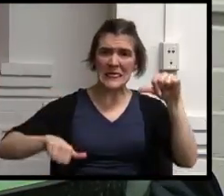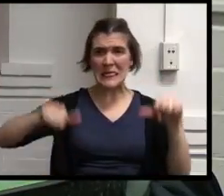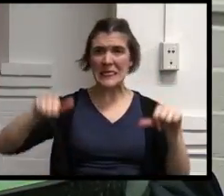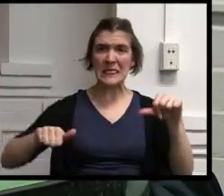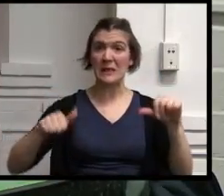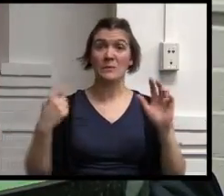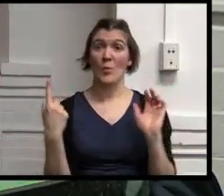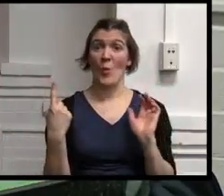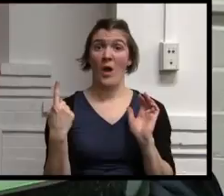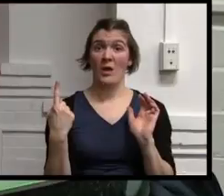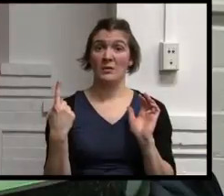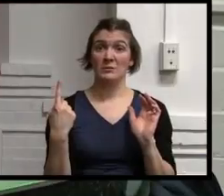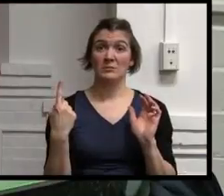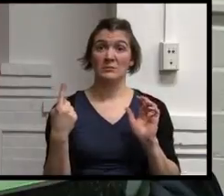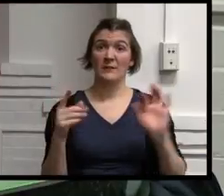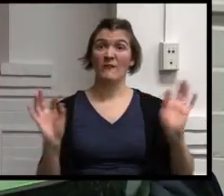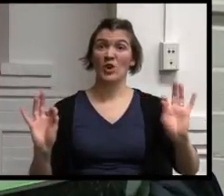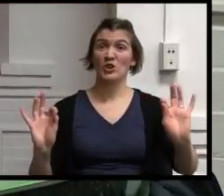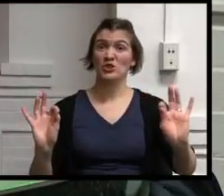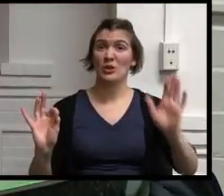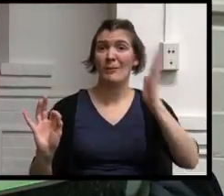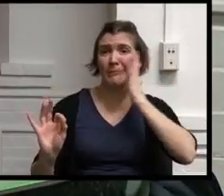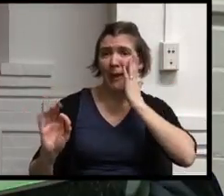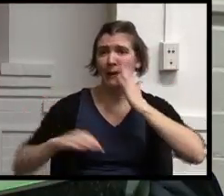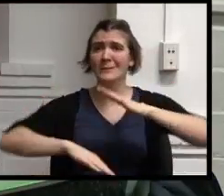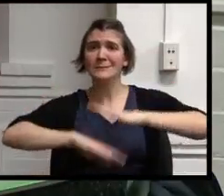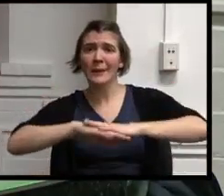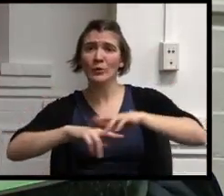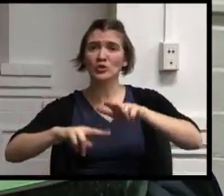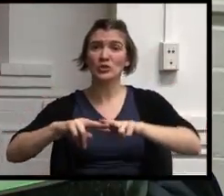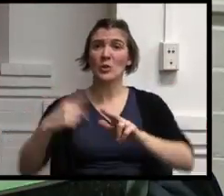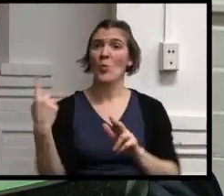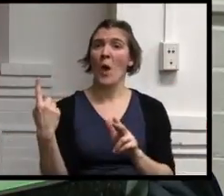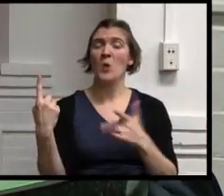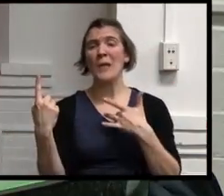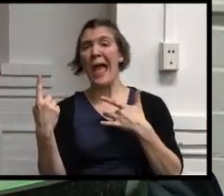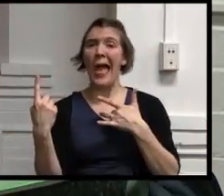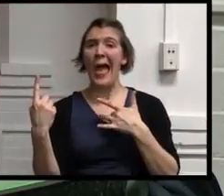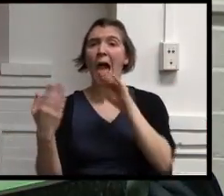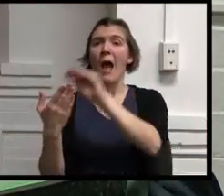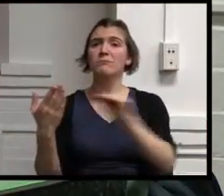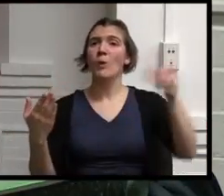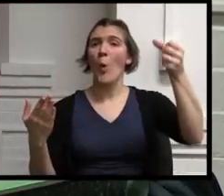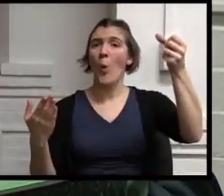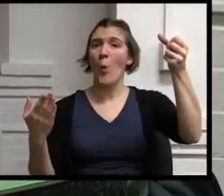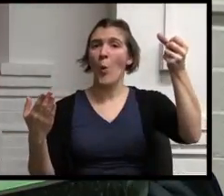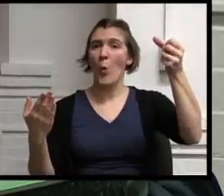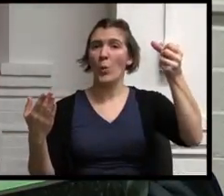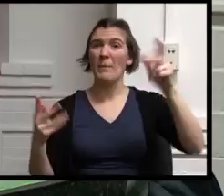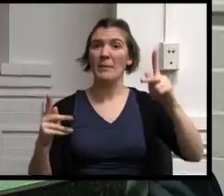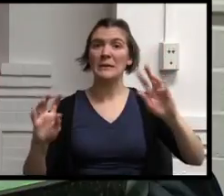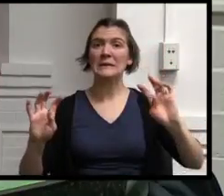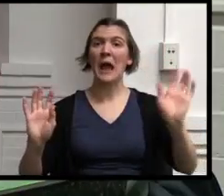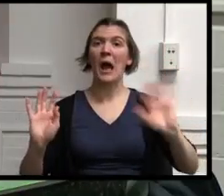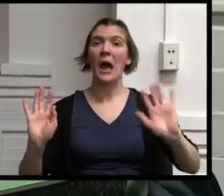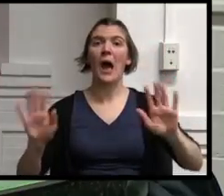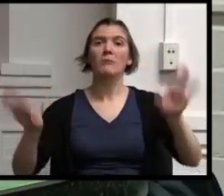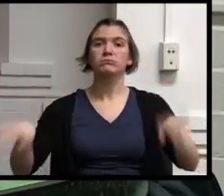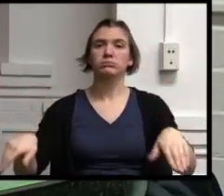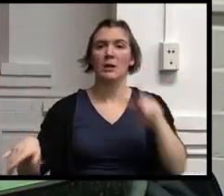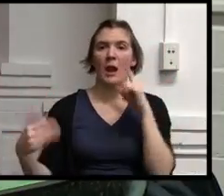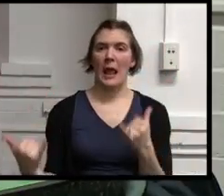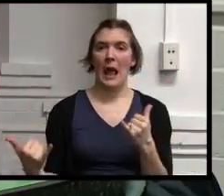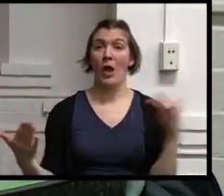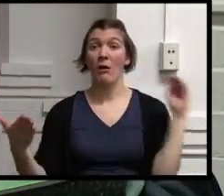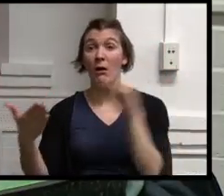a lot was the furnishings. That seemed to be the big bone of contention on, whether